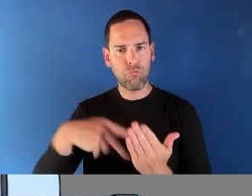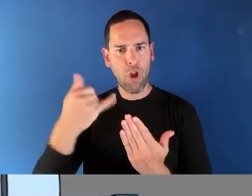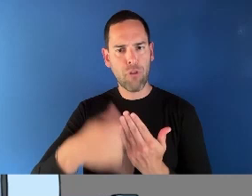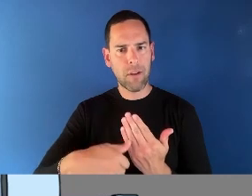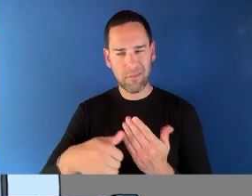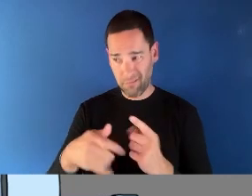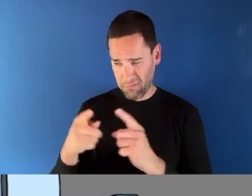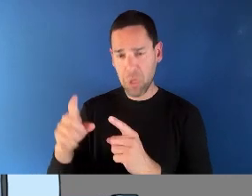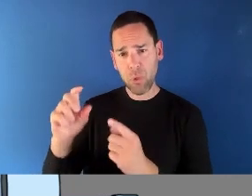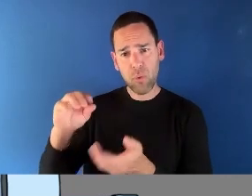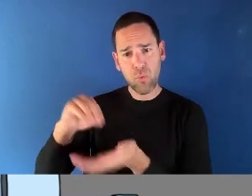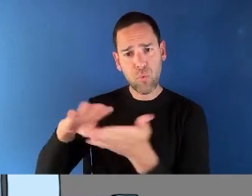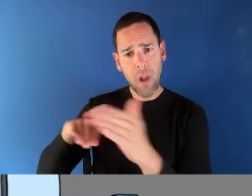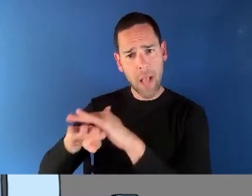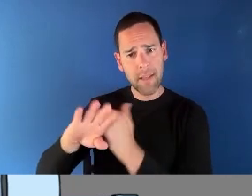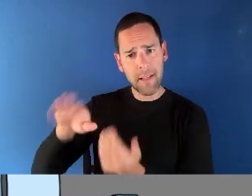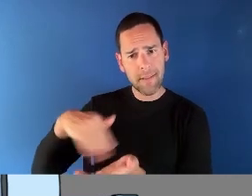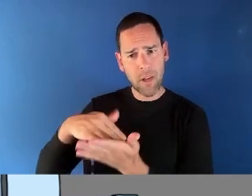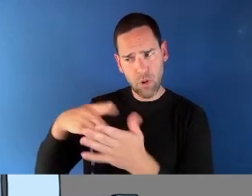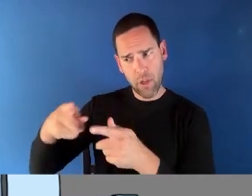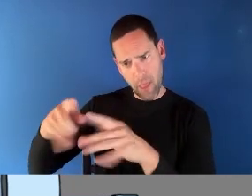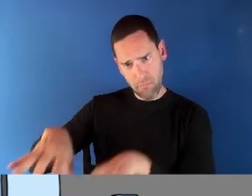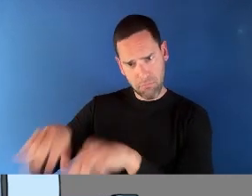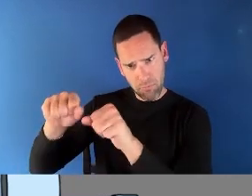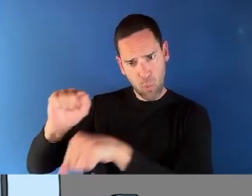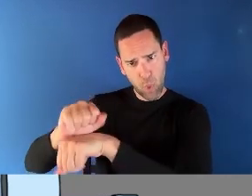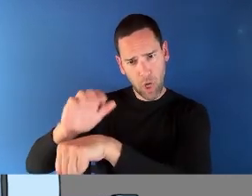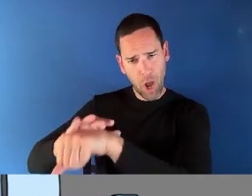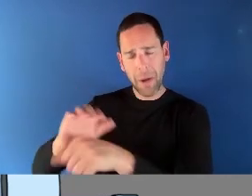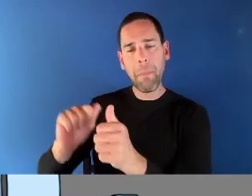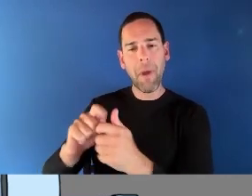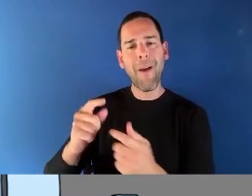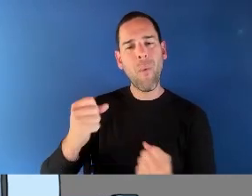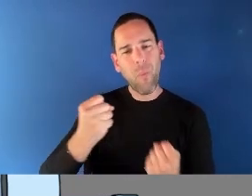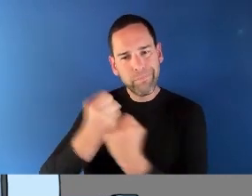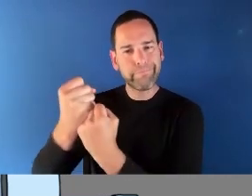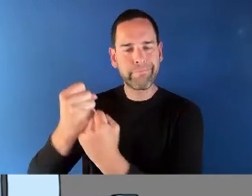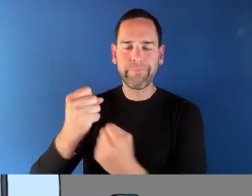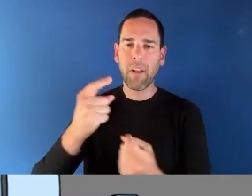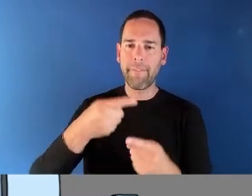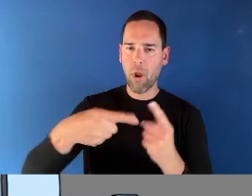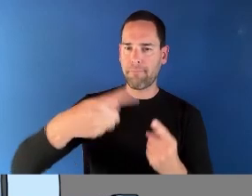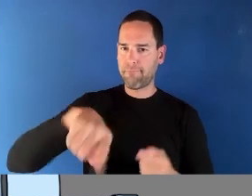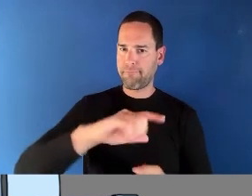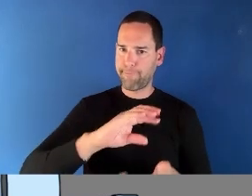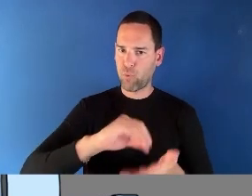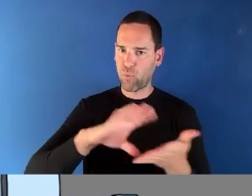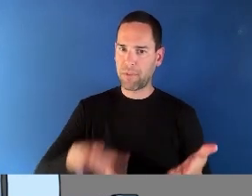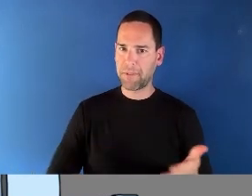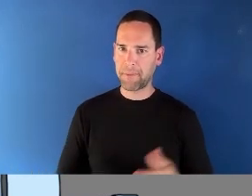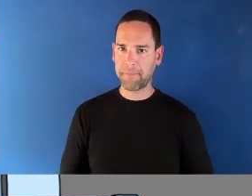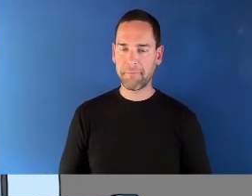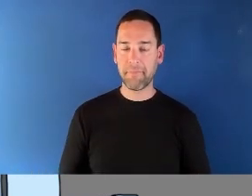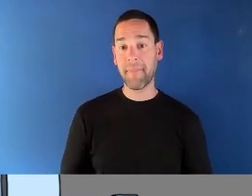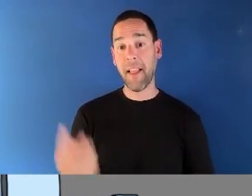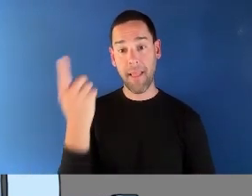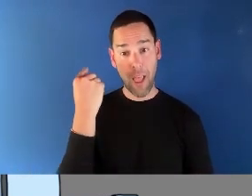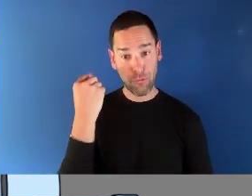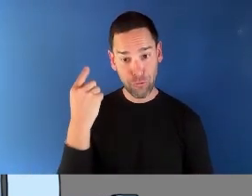but also how students could get involved in those. Last year, I was involved with.